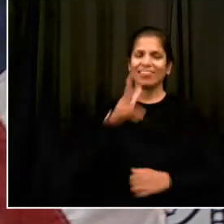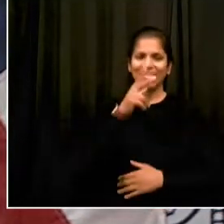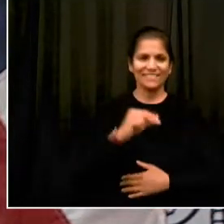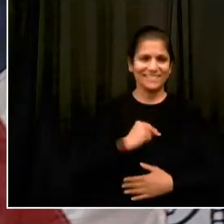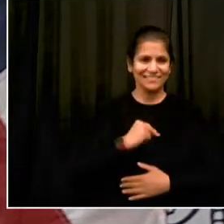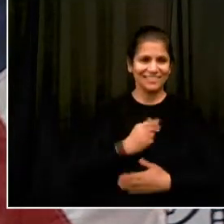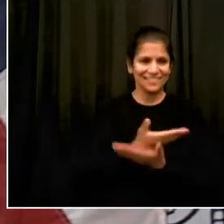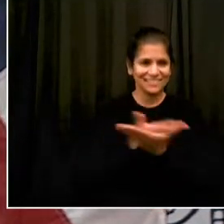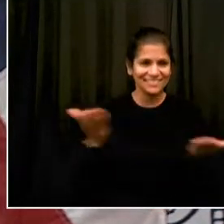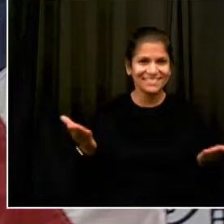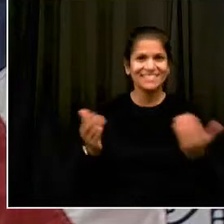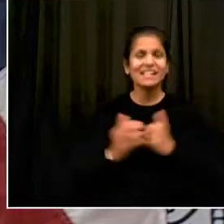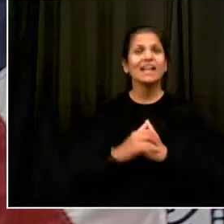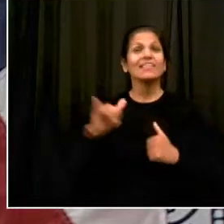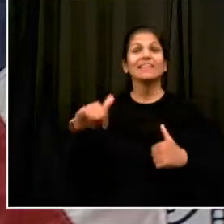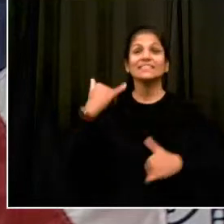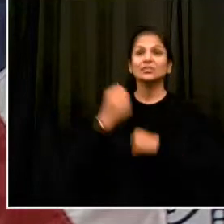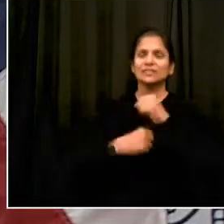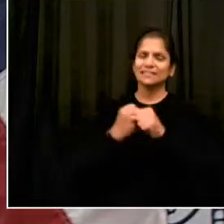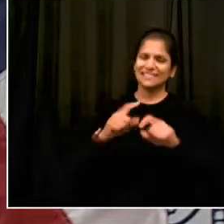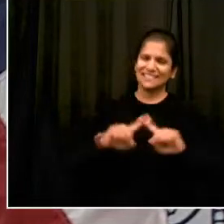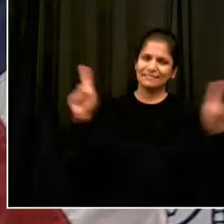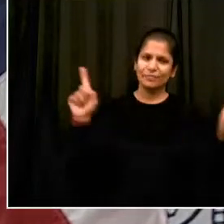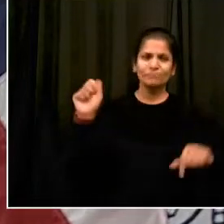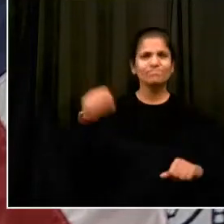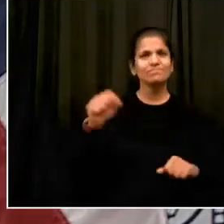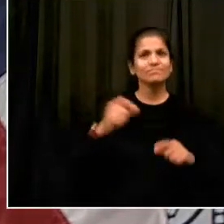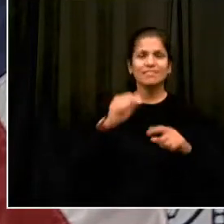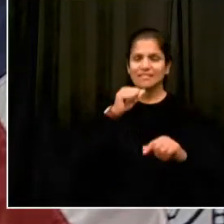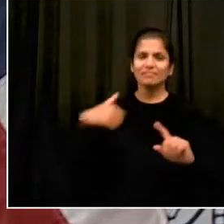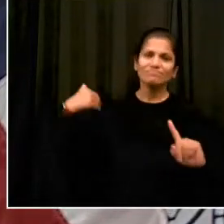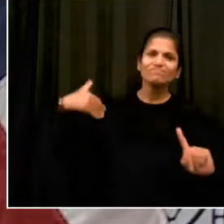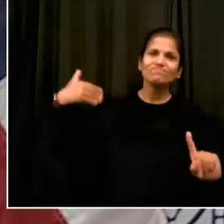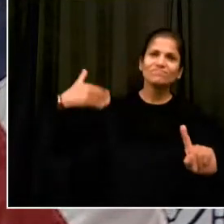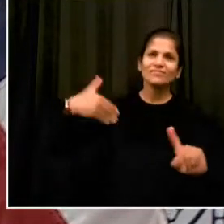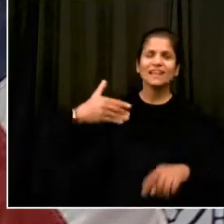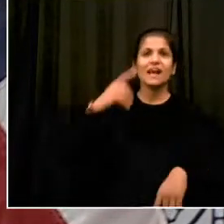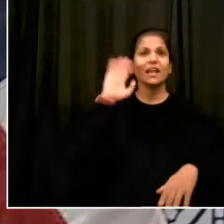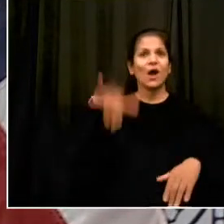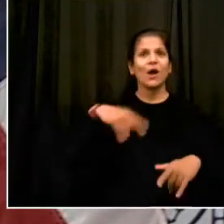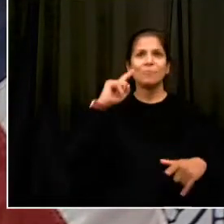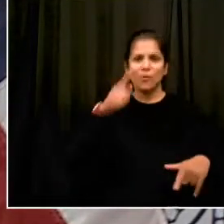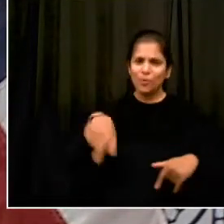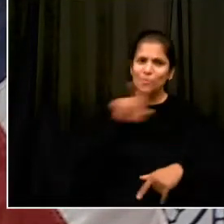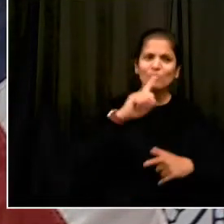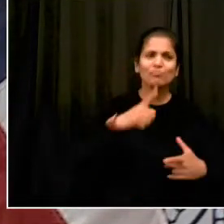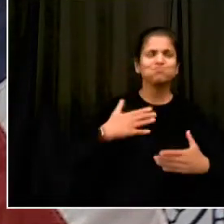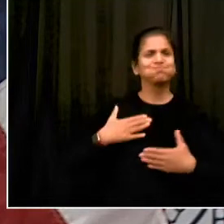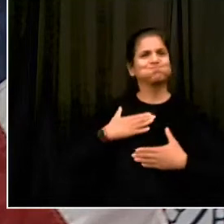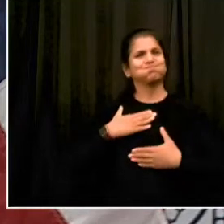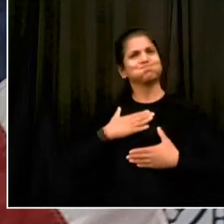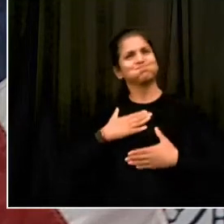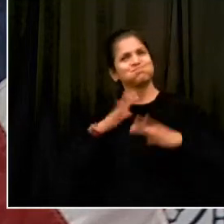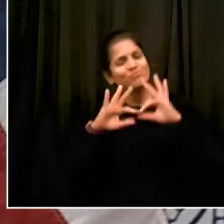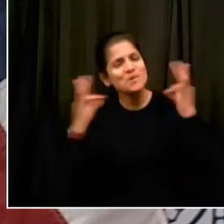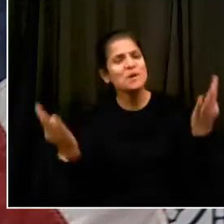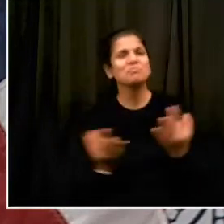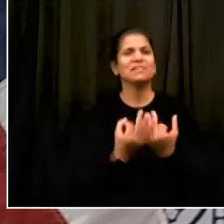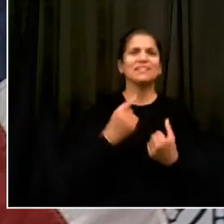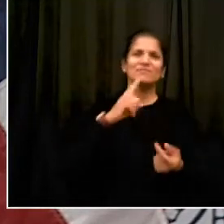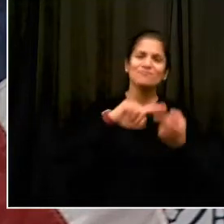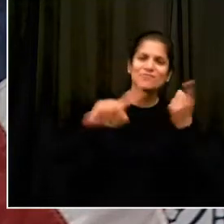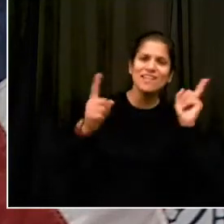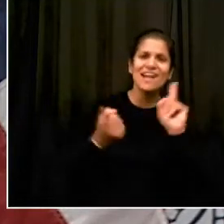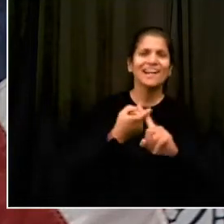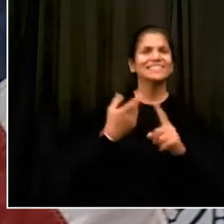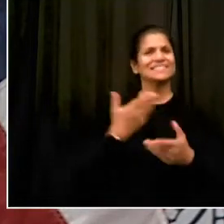Thanksgiving was definitely different, I hope you got to feel the warmth and the love of your family and friends. However